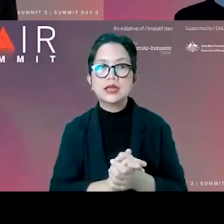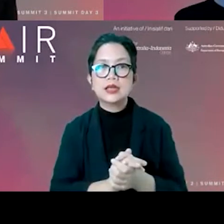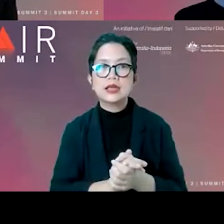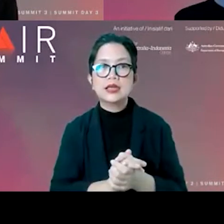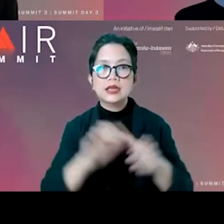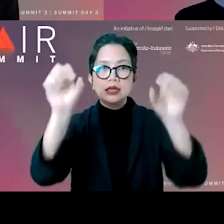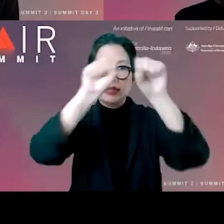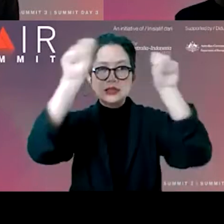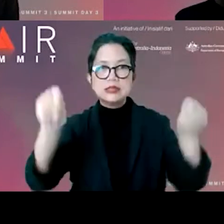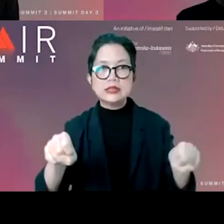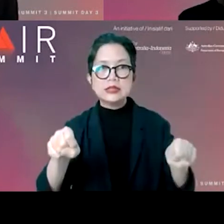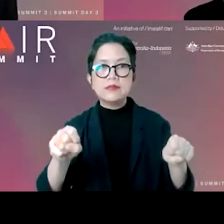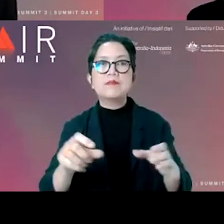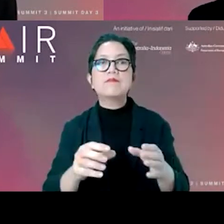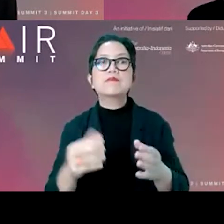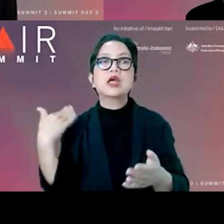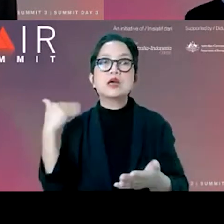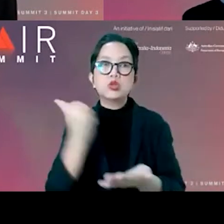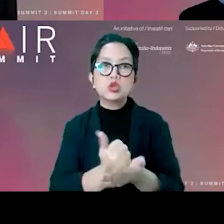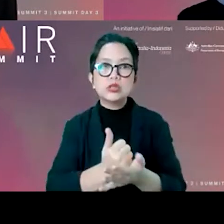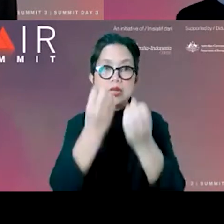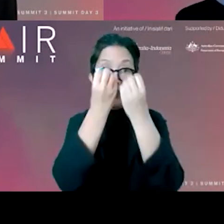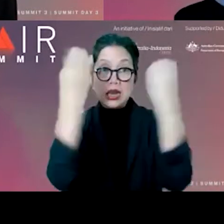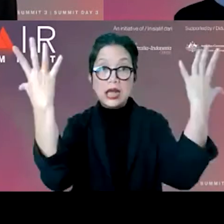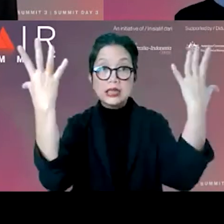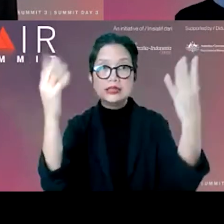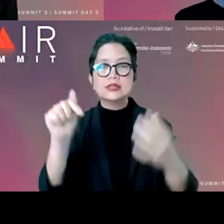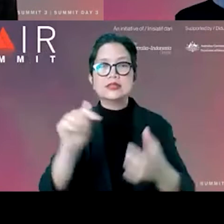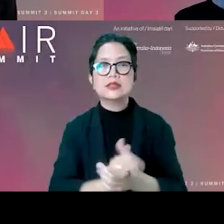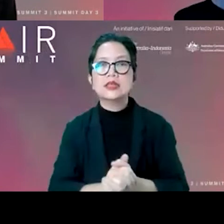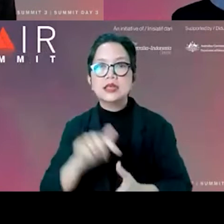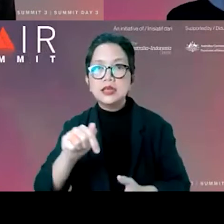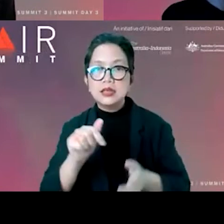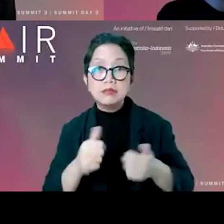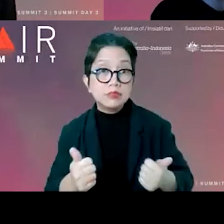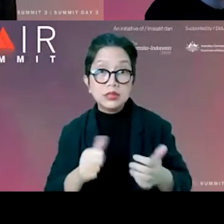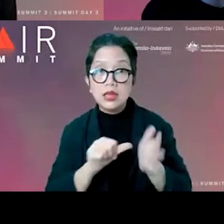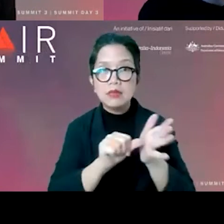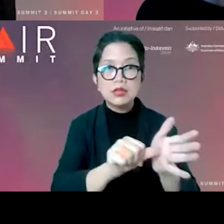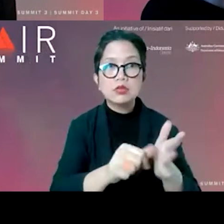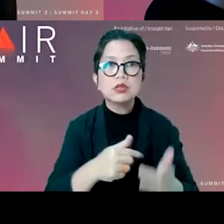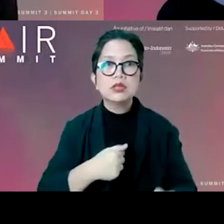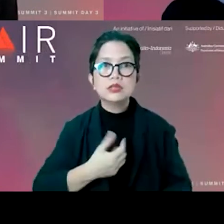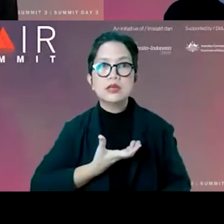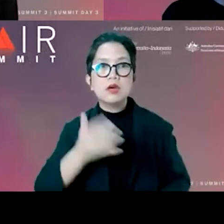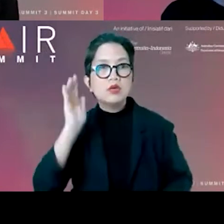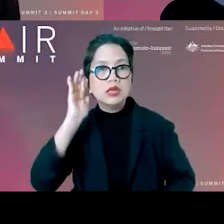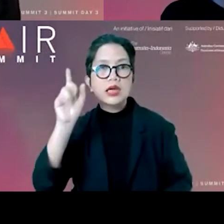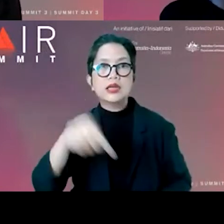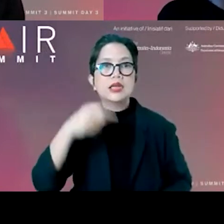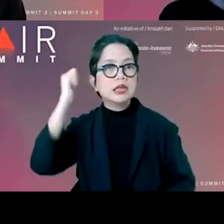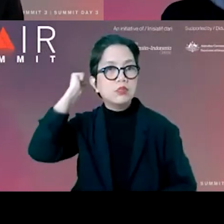this model helps with that? And I'd be keen to hear from Bu Tuti first, given her experience on the ground, and Pierre as well.